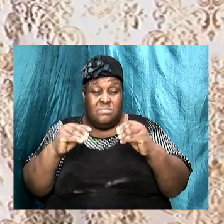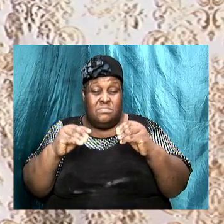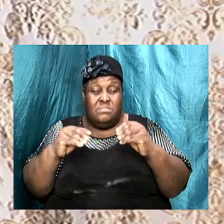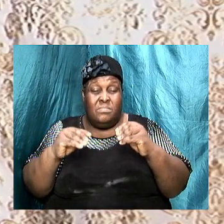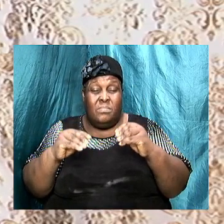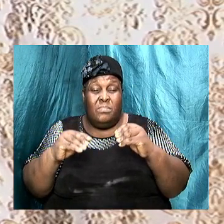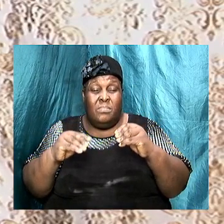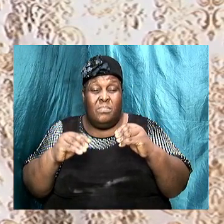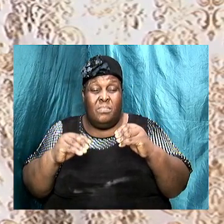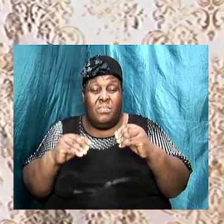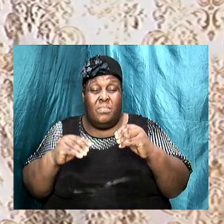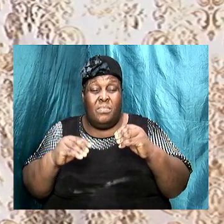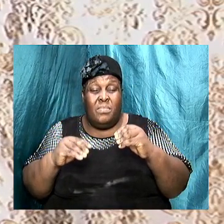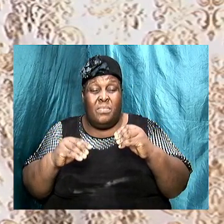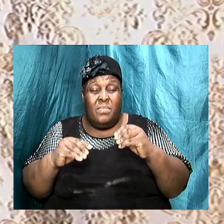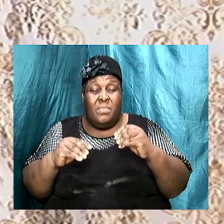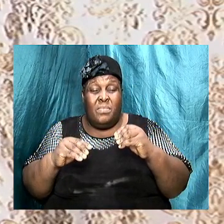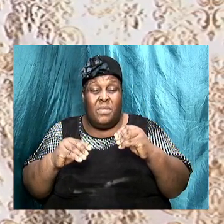were